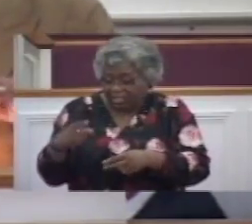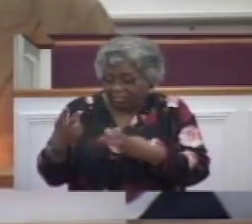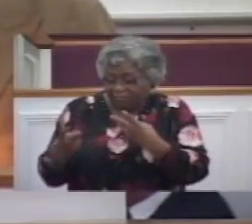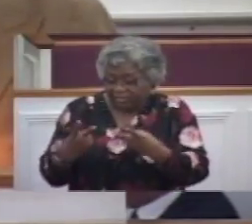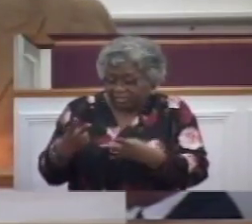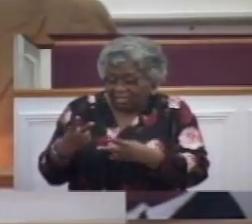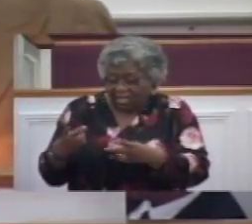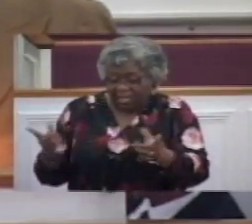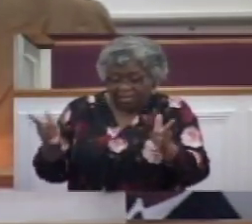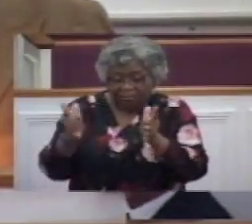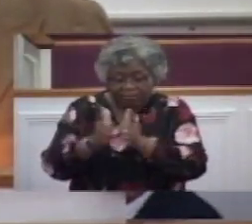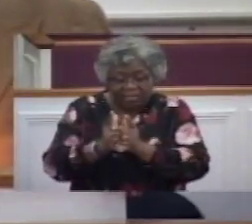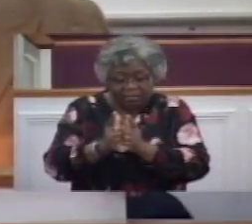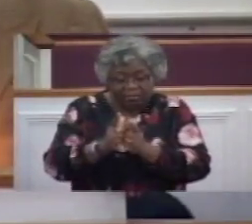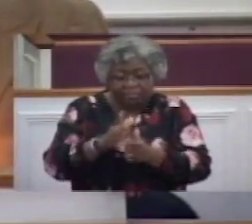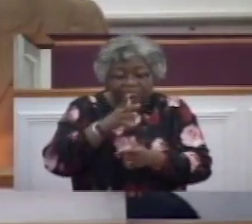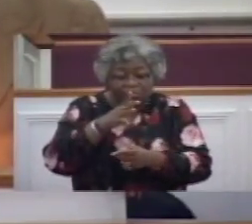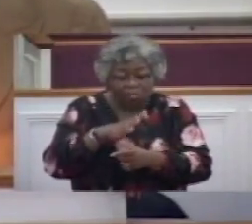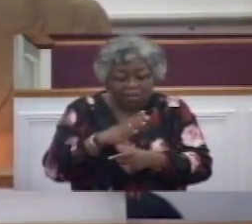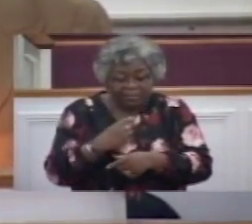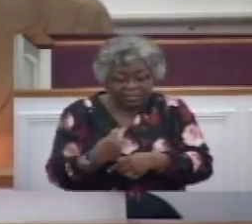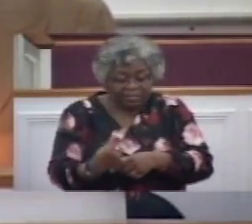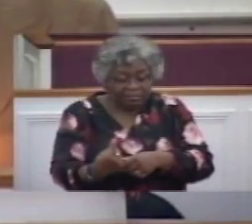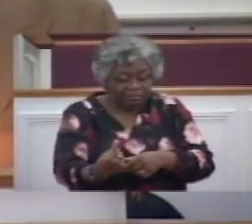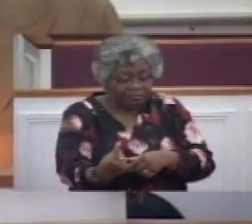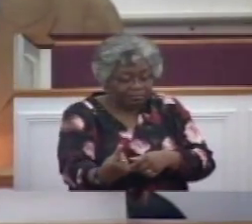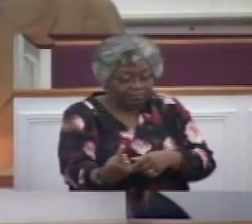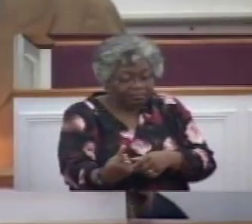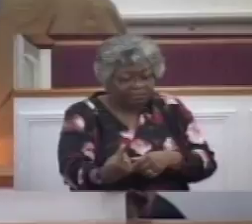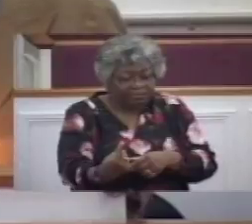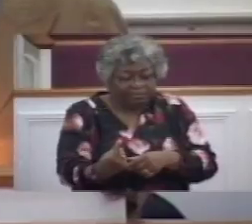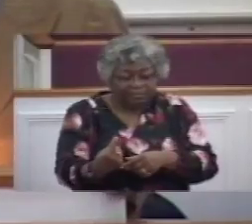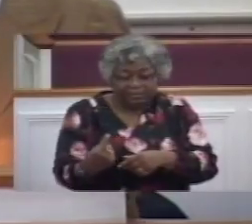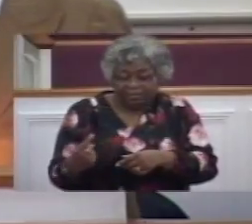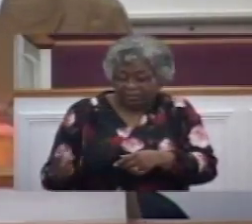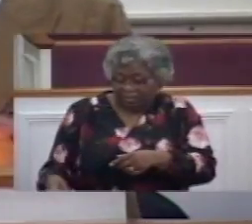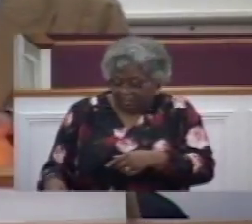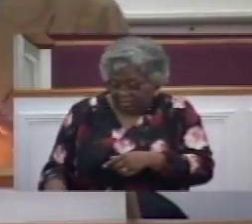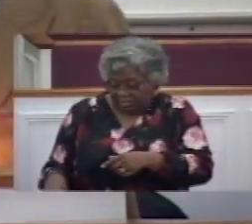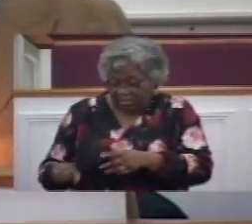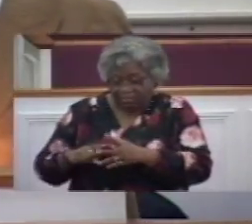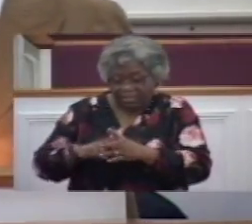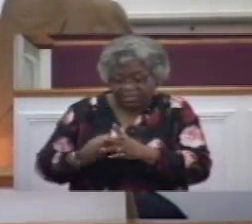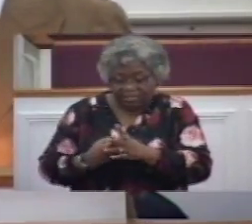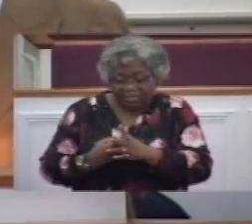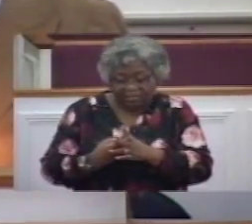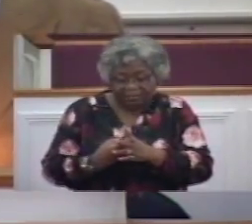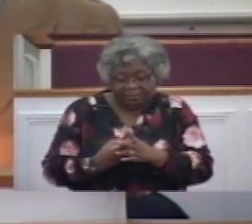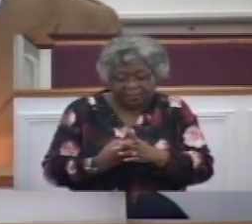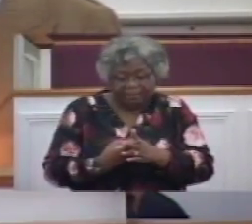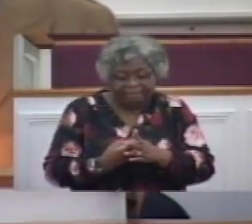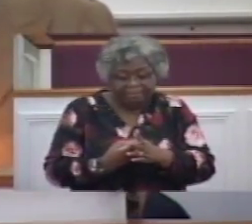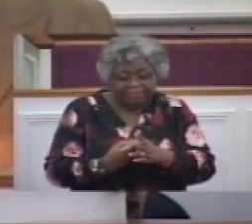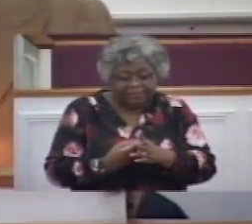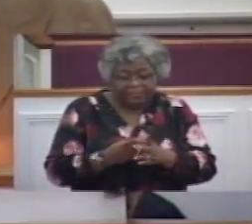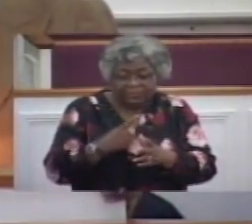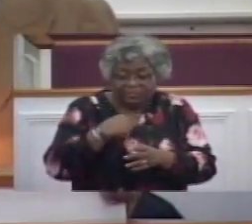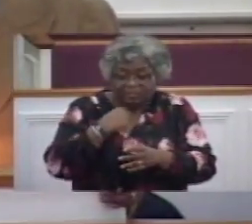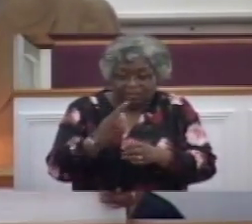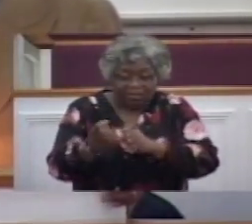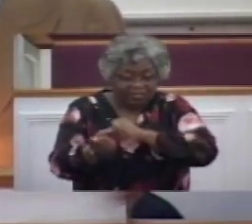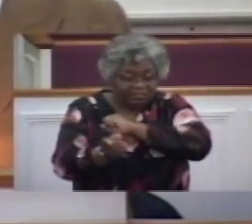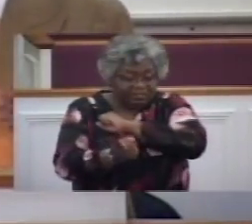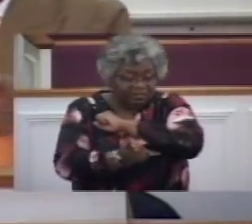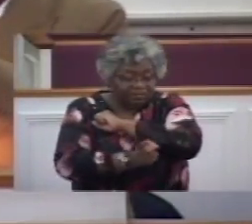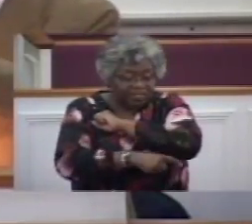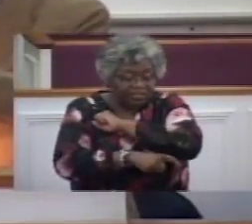meets the woman all by herself. Yes. There he begins to lay out for her a